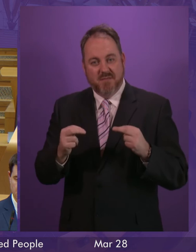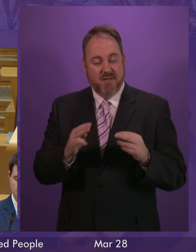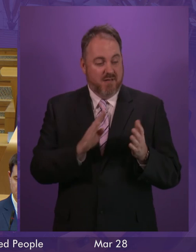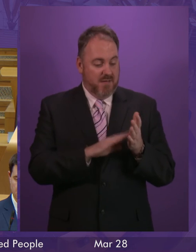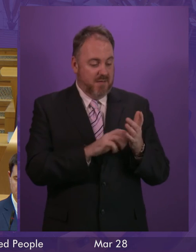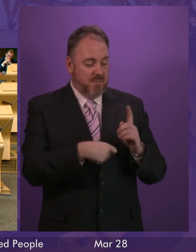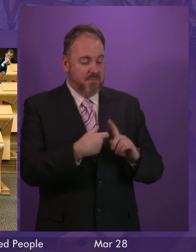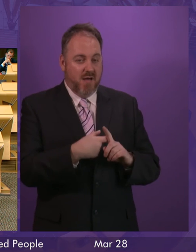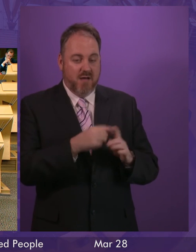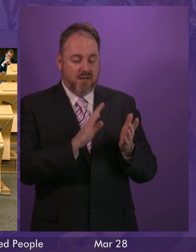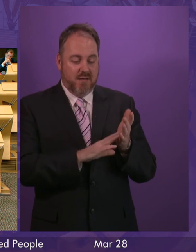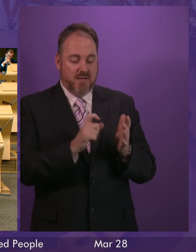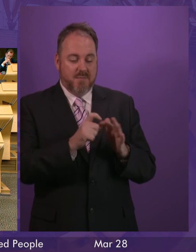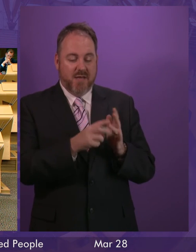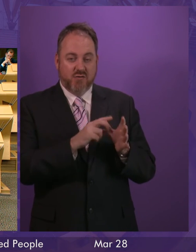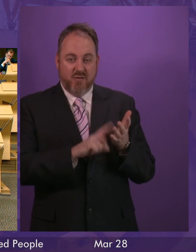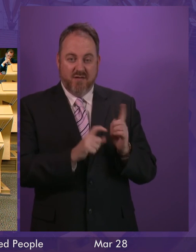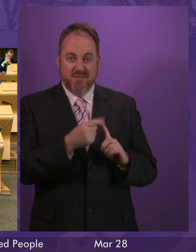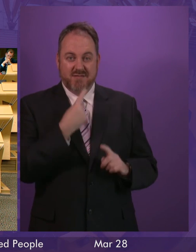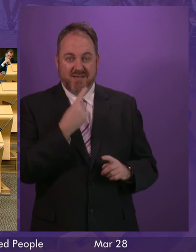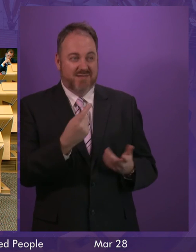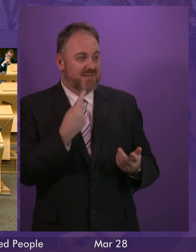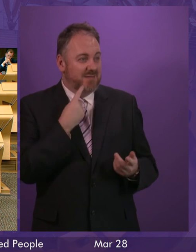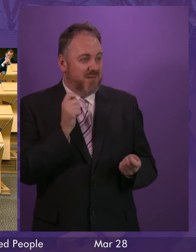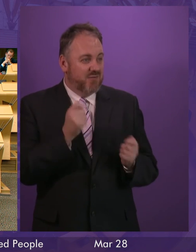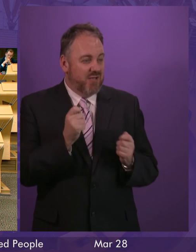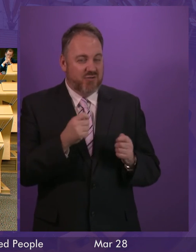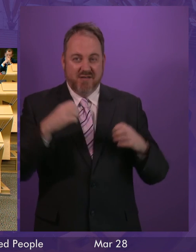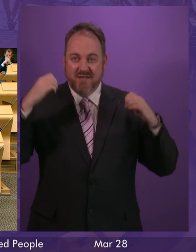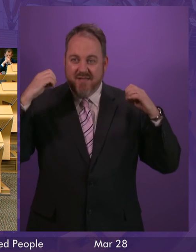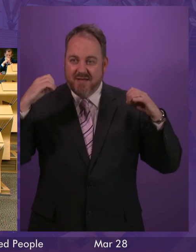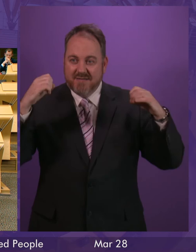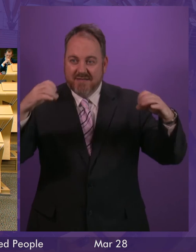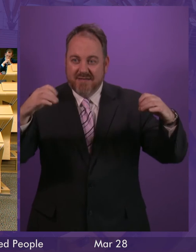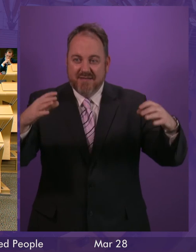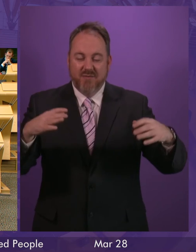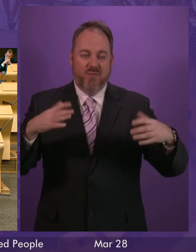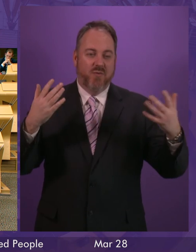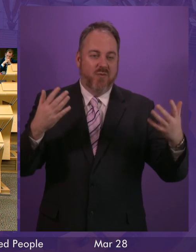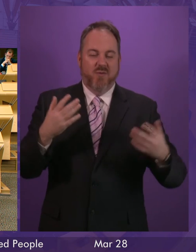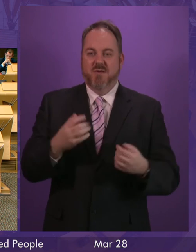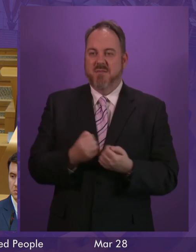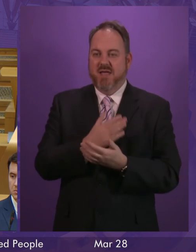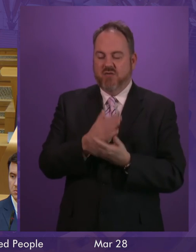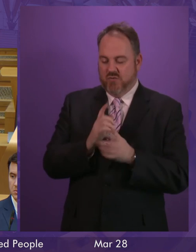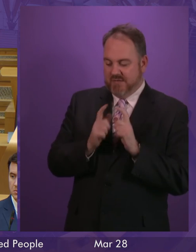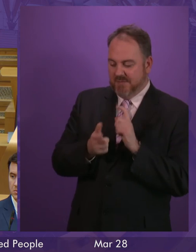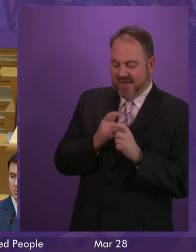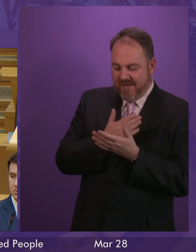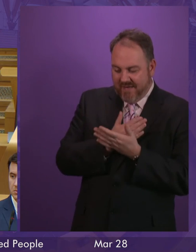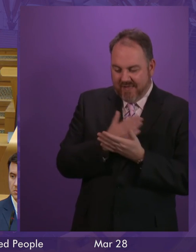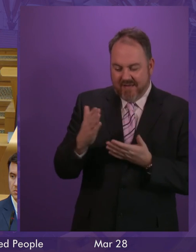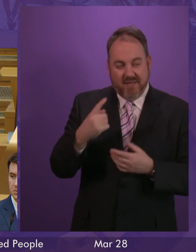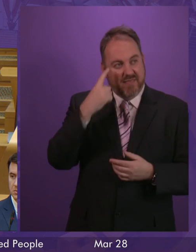highlighted on, whether it's lighting, making things explicit in the workplace rather than just implied, thinking about